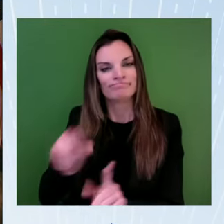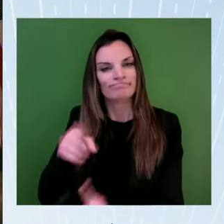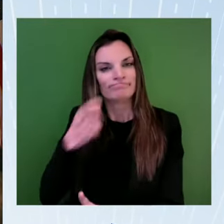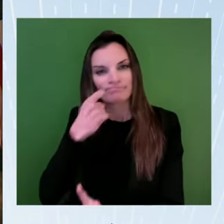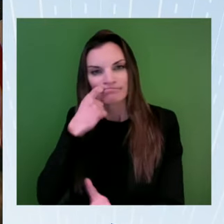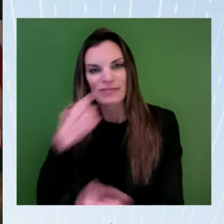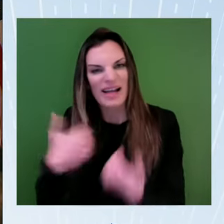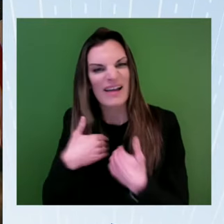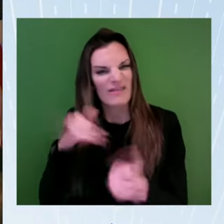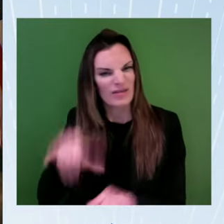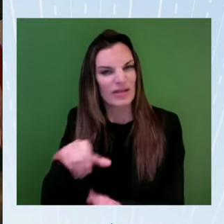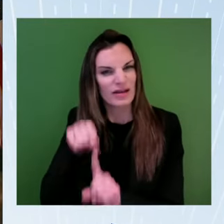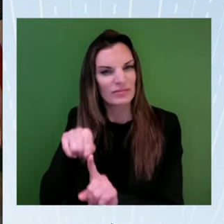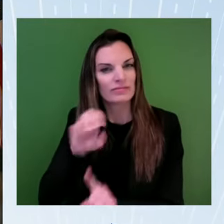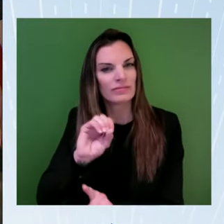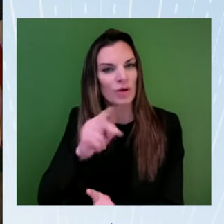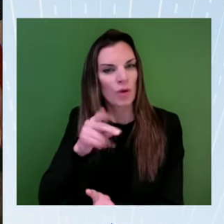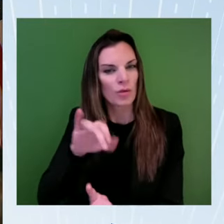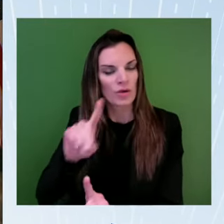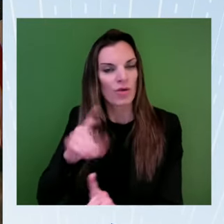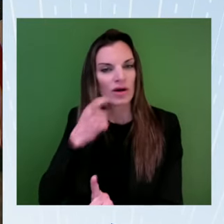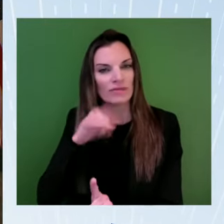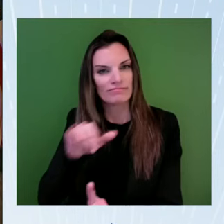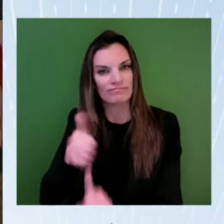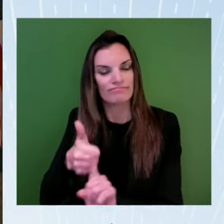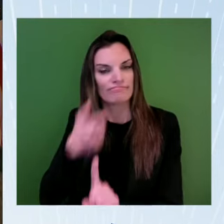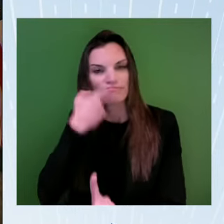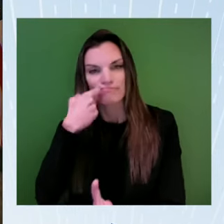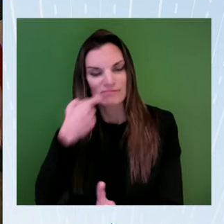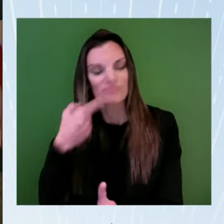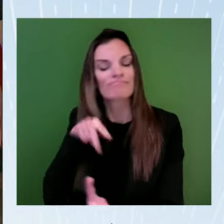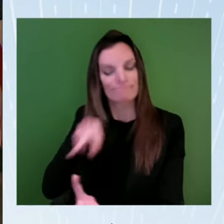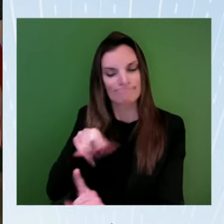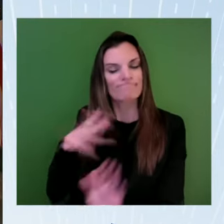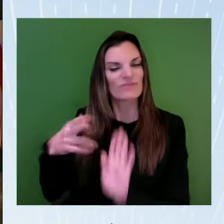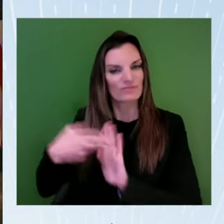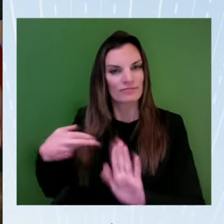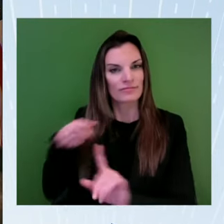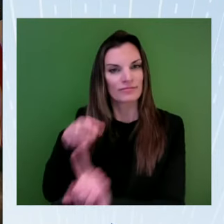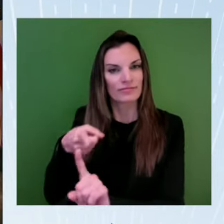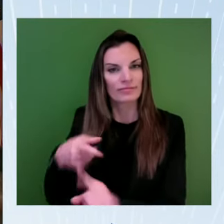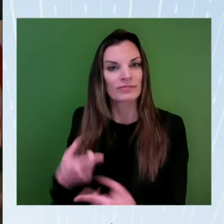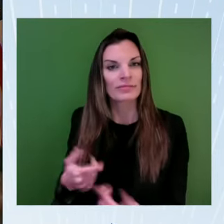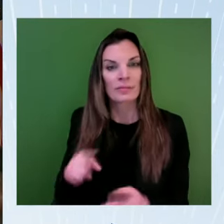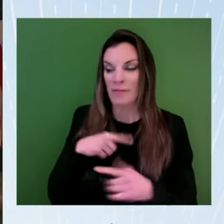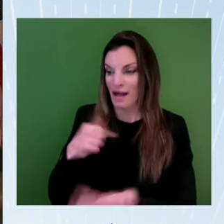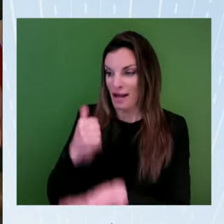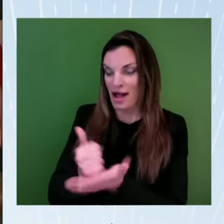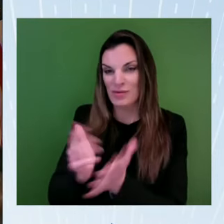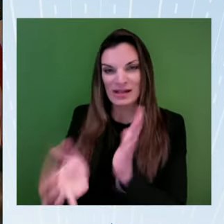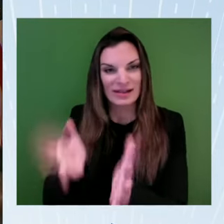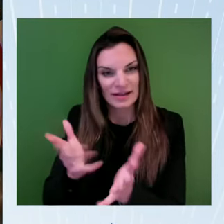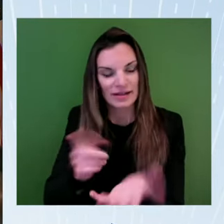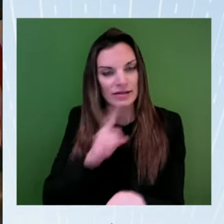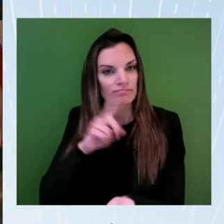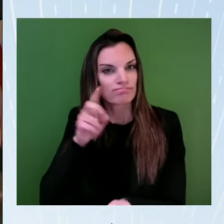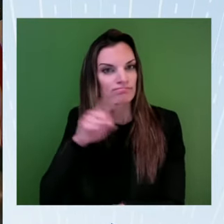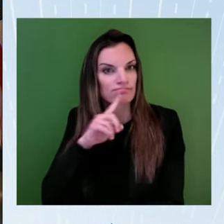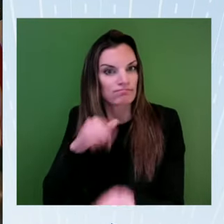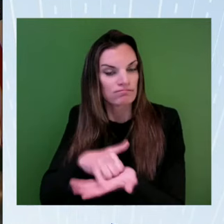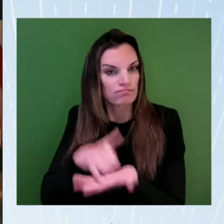least not directly. As everyone here knows, that regulation at the time allowed me to prescribe an